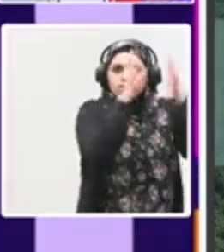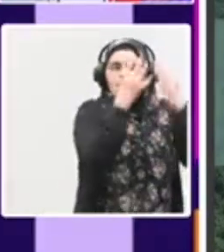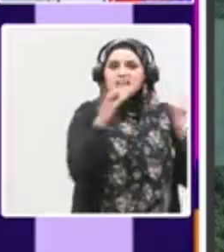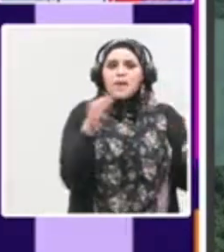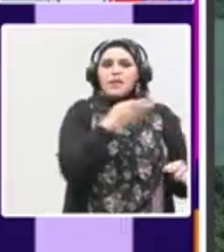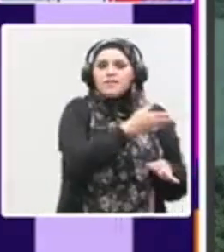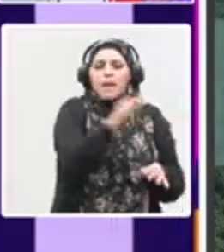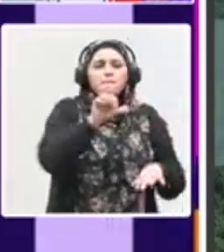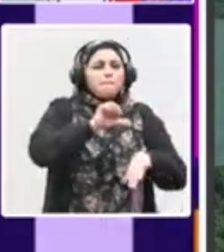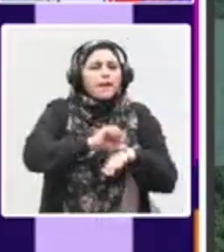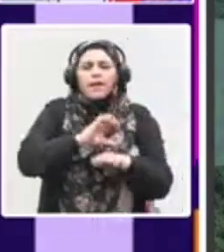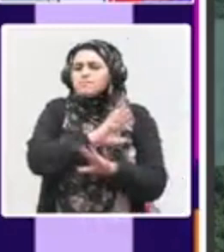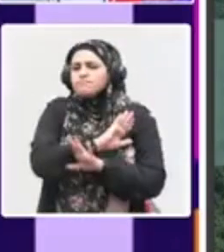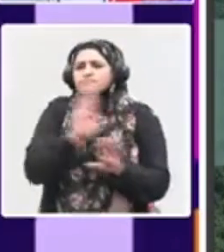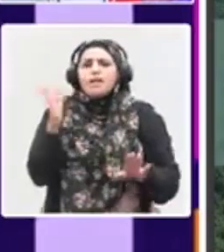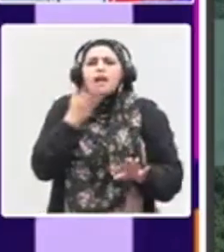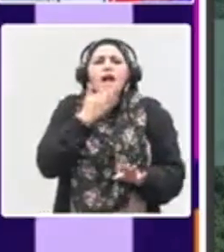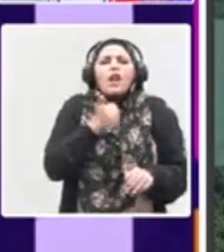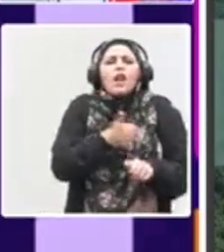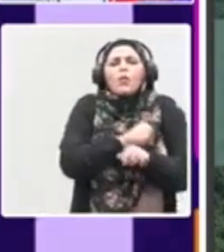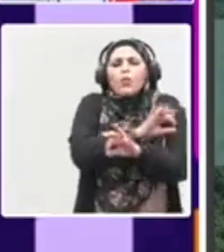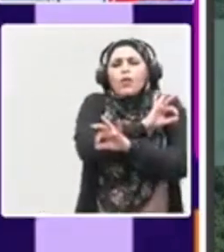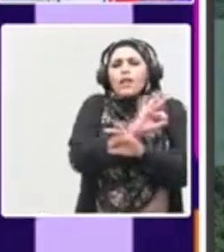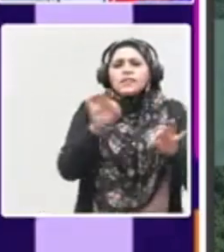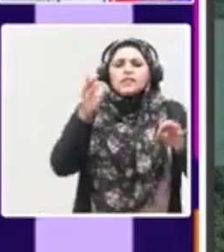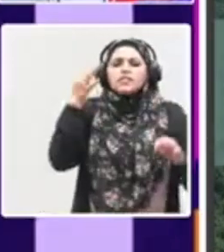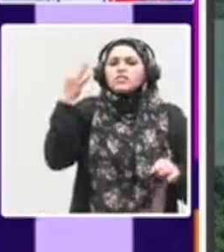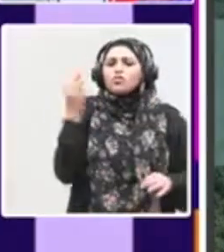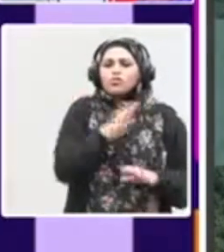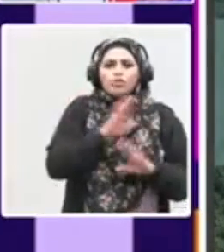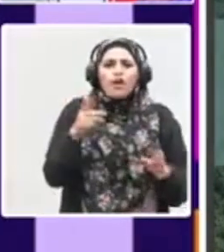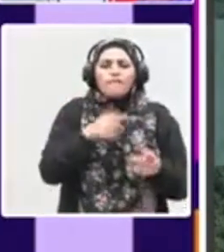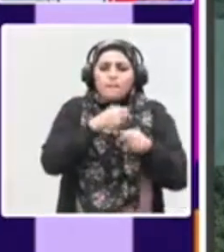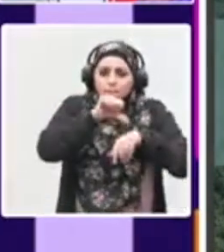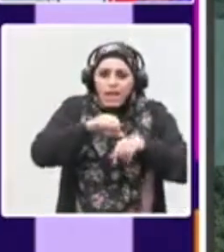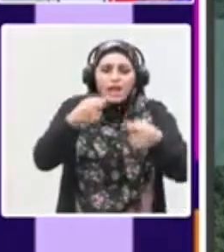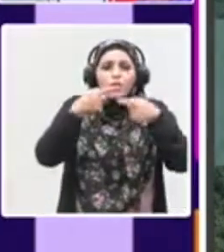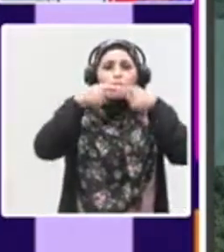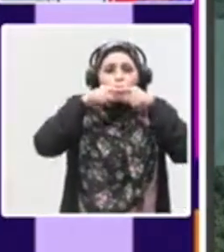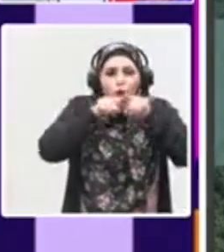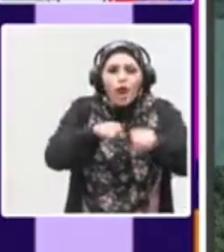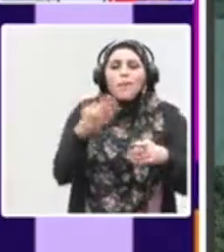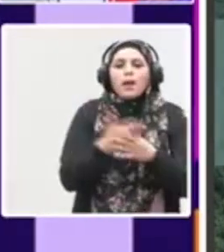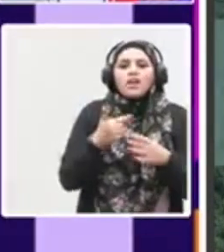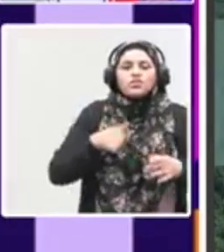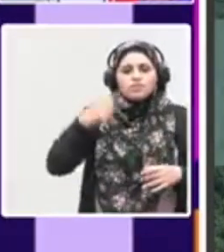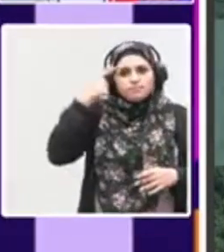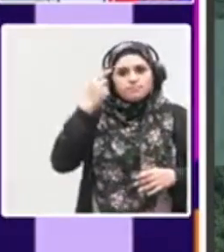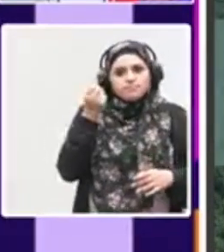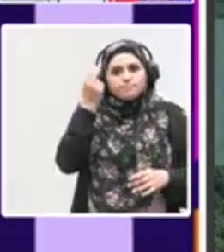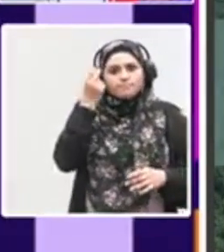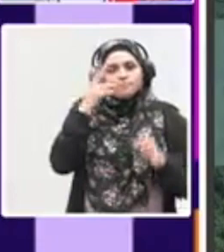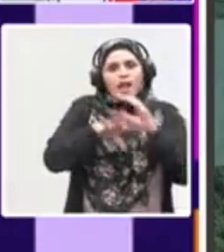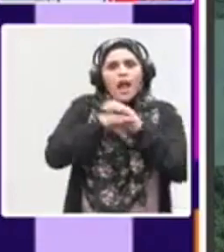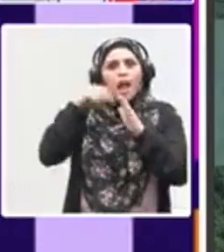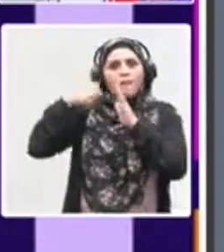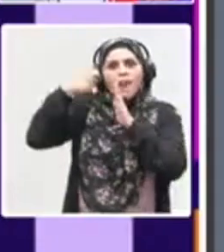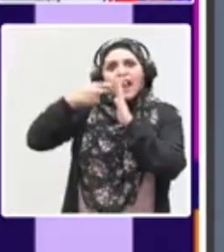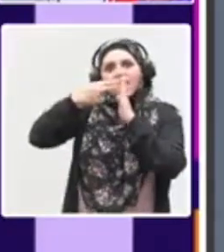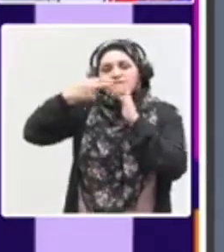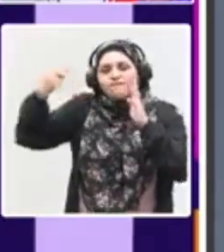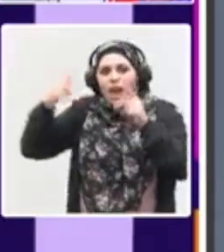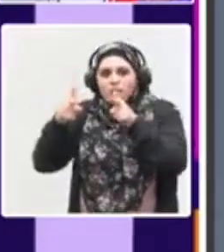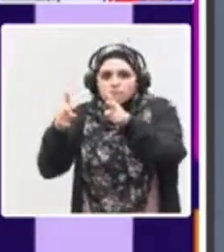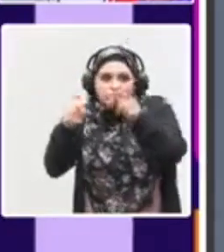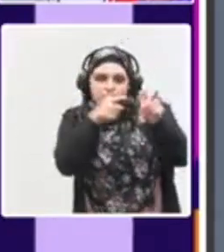City makes it very convenient for film and TV production. And that's what Upriver Studios focuses on. It's a film and TV soundstage.